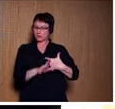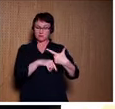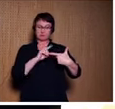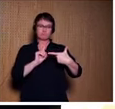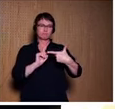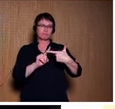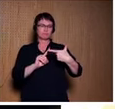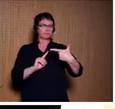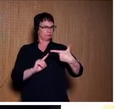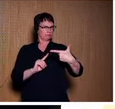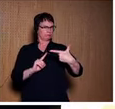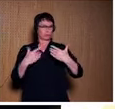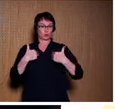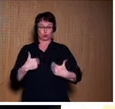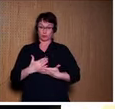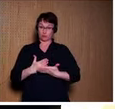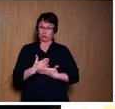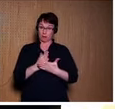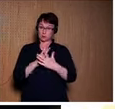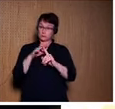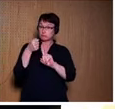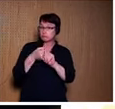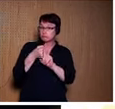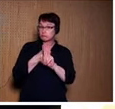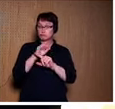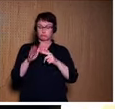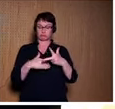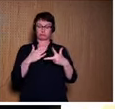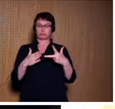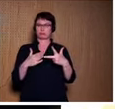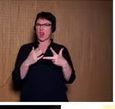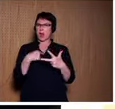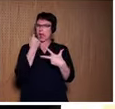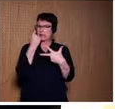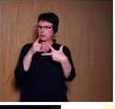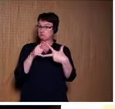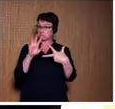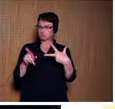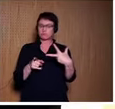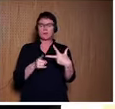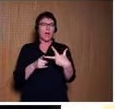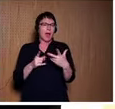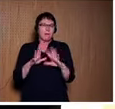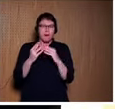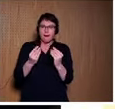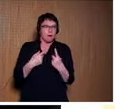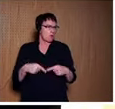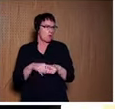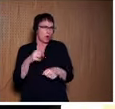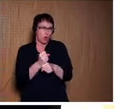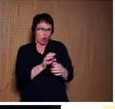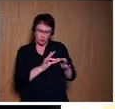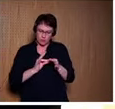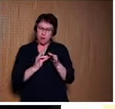the interconnection between human rights struggles. And three, how can we mobilize for collective